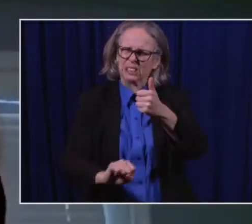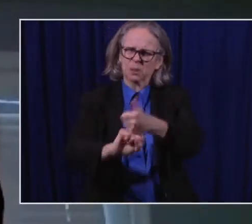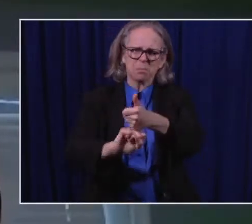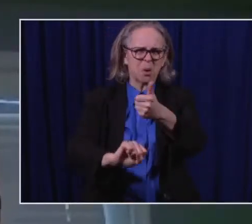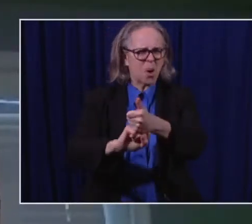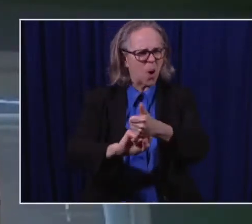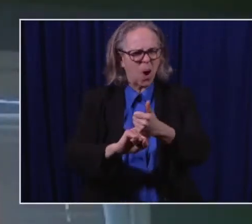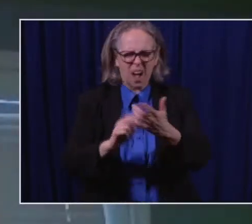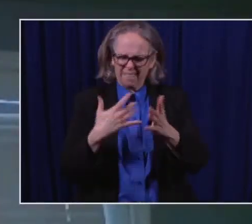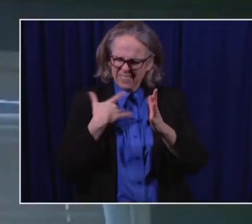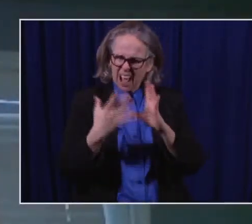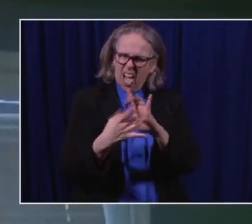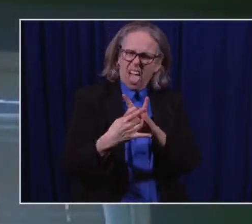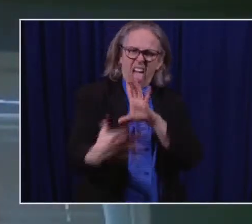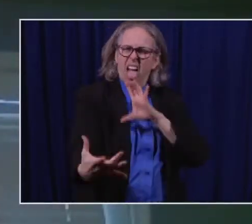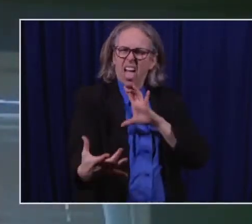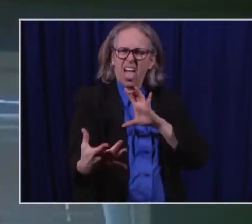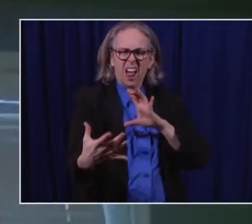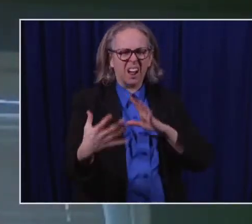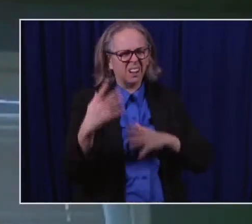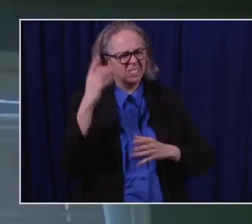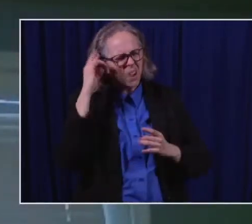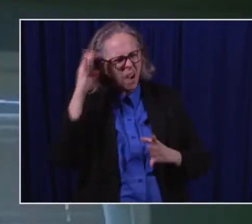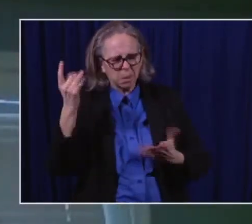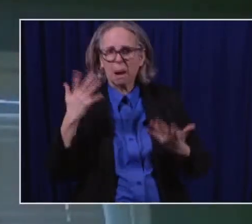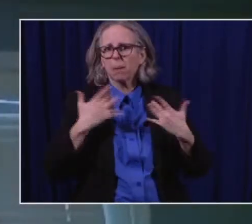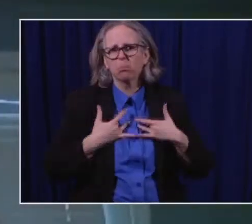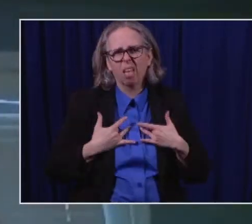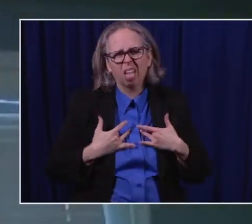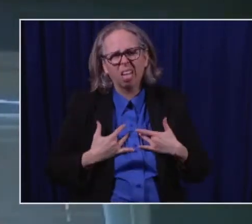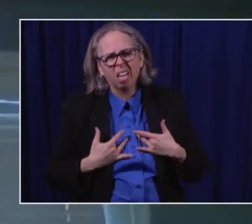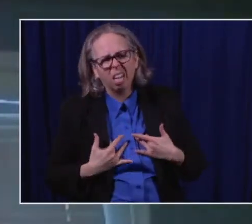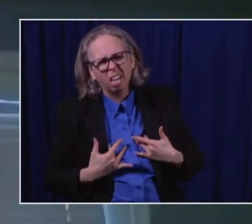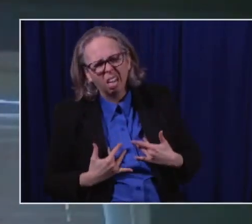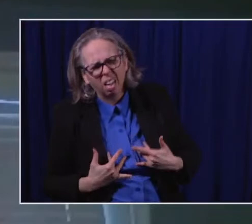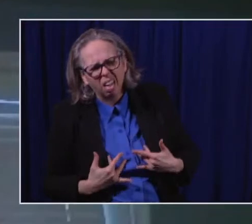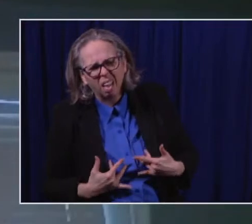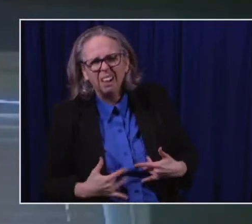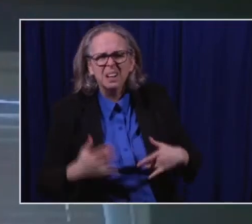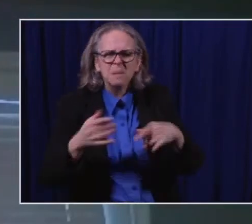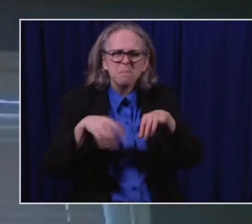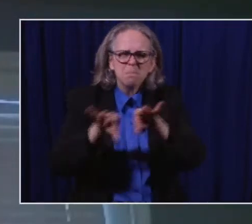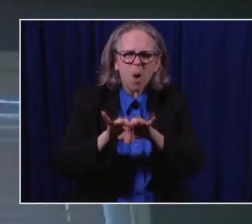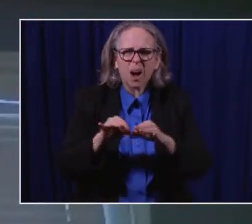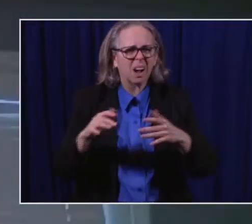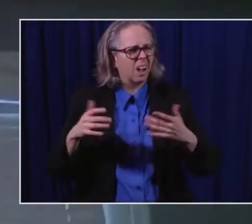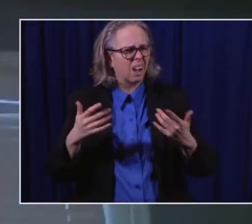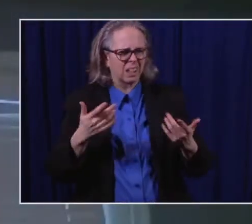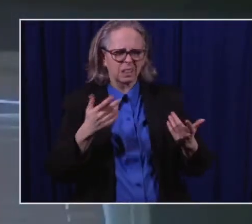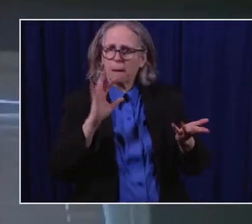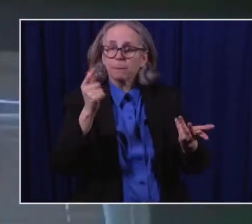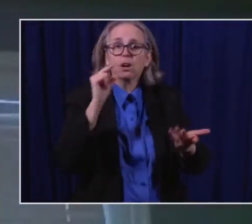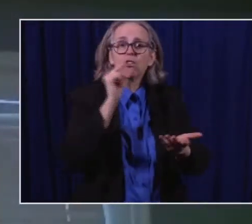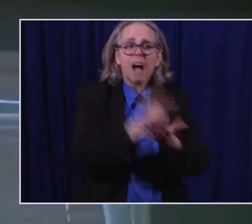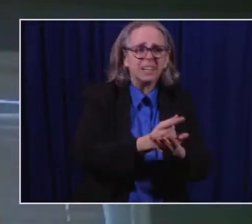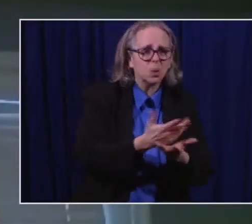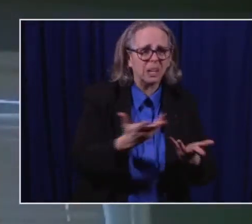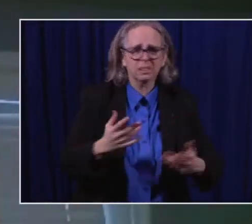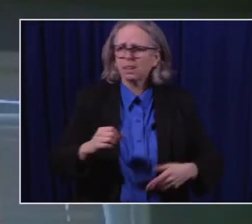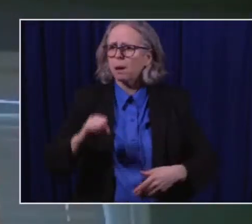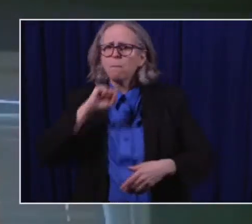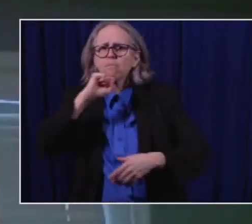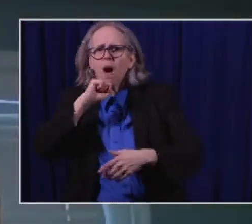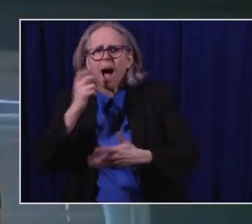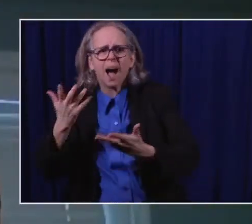events like graduations, proms, arts performances, science fairs, sports, and more can result in grief. Families and friends should